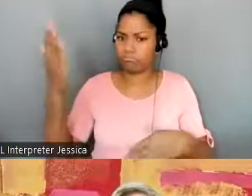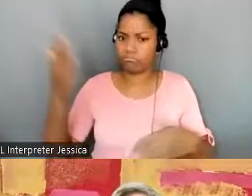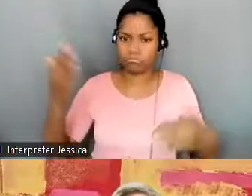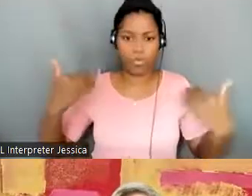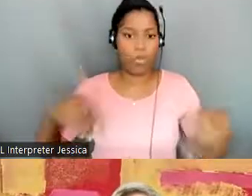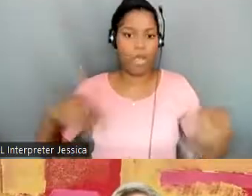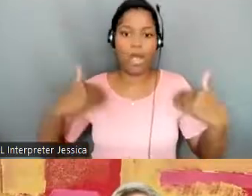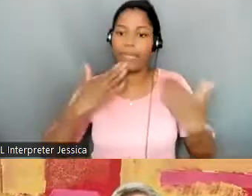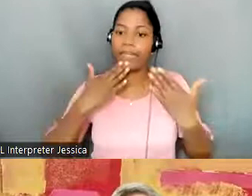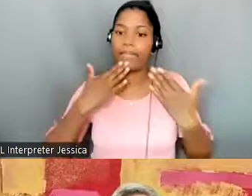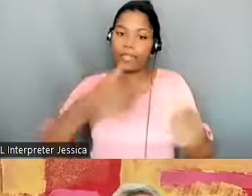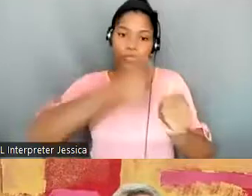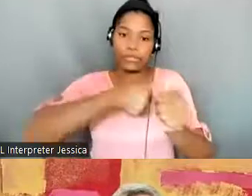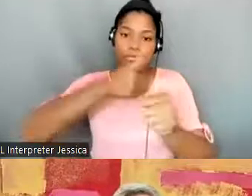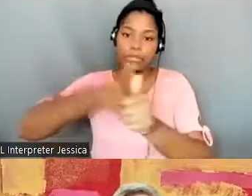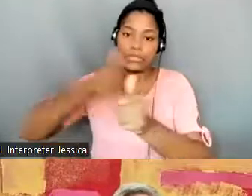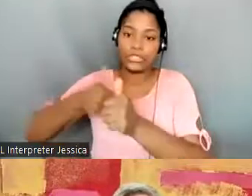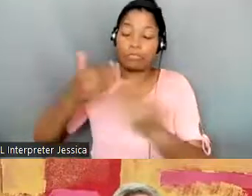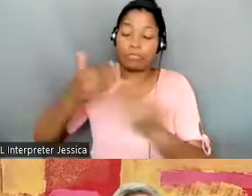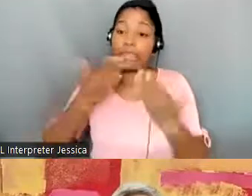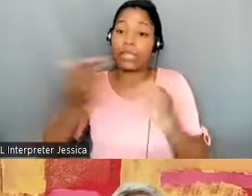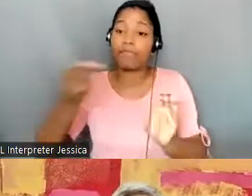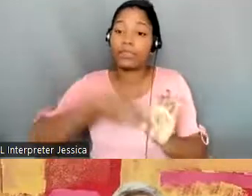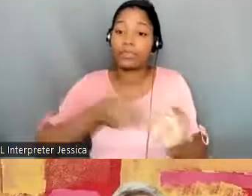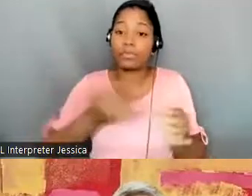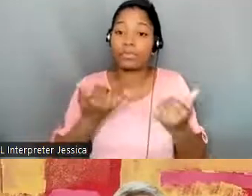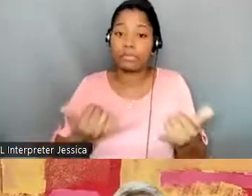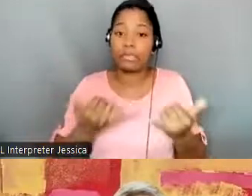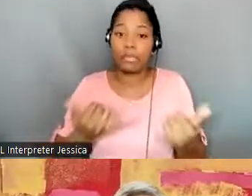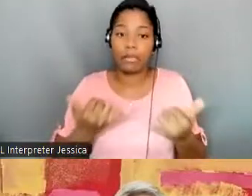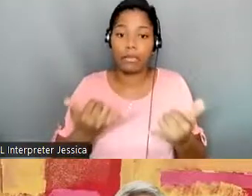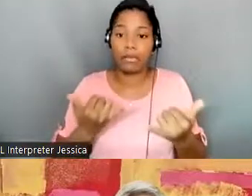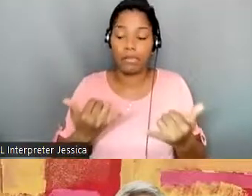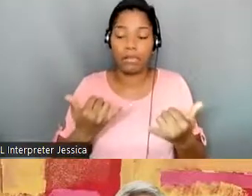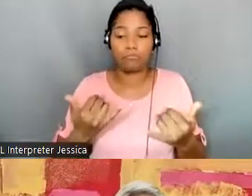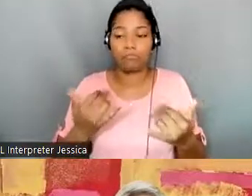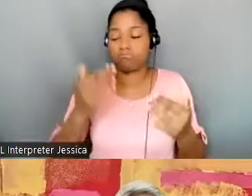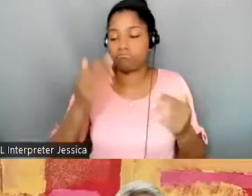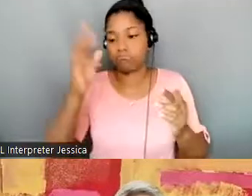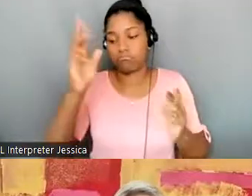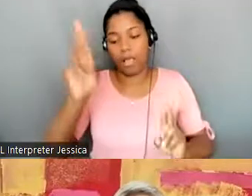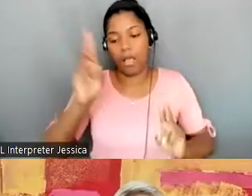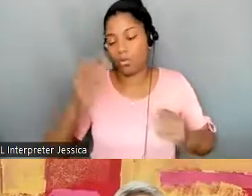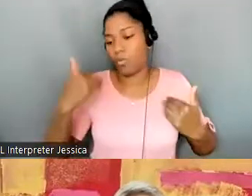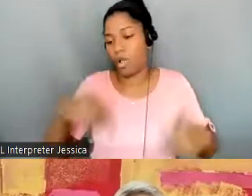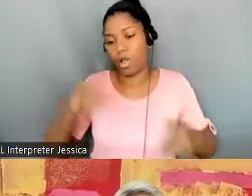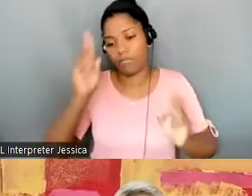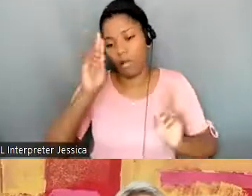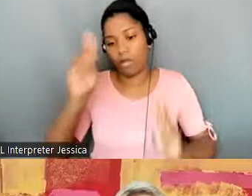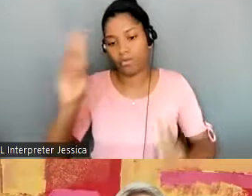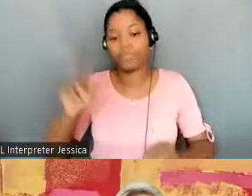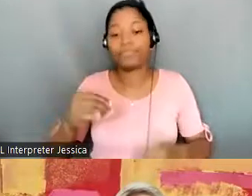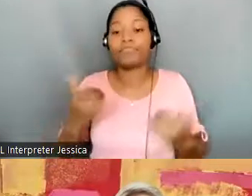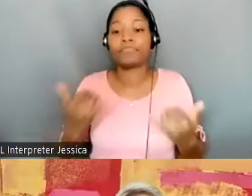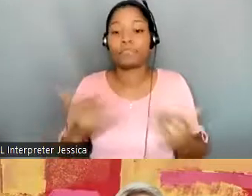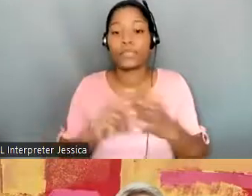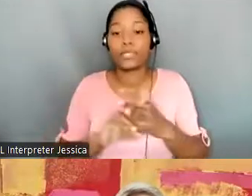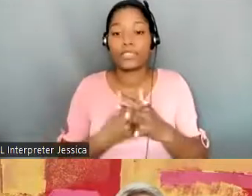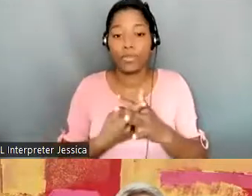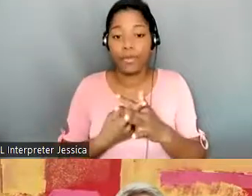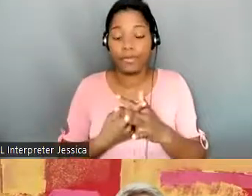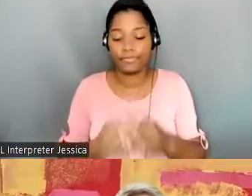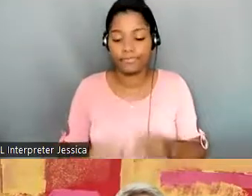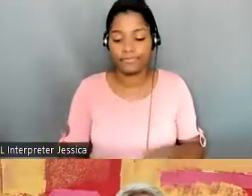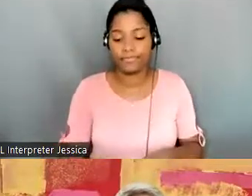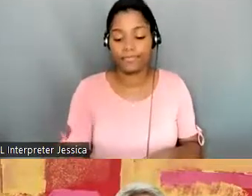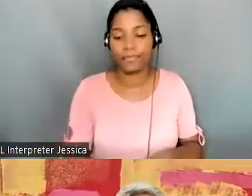Thank you so much for being here today. It's really an honor to get to talk with each of you. The way we're going to start today is that we're